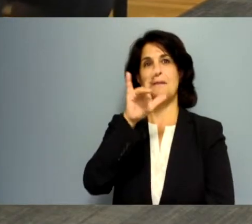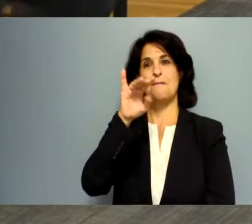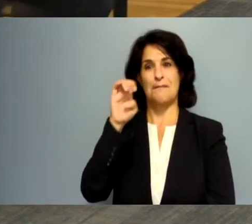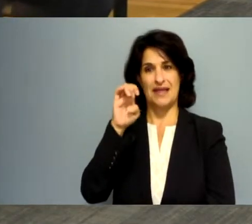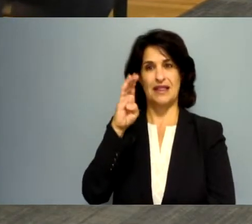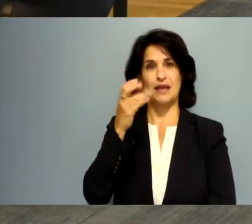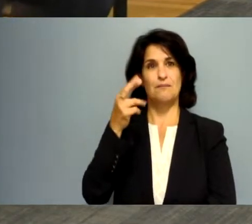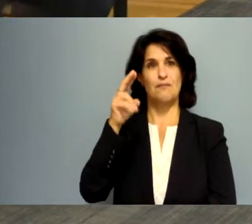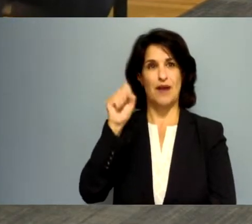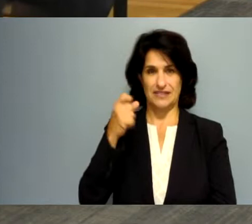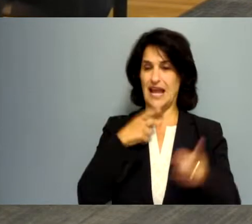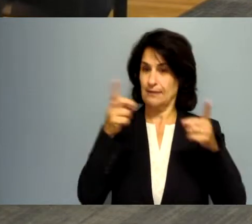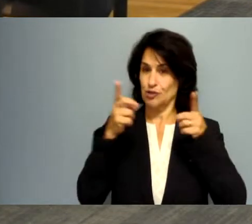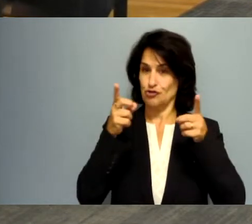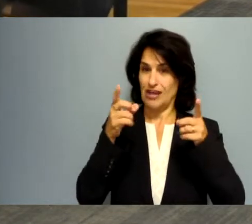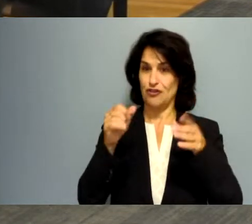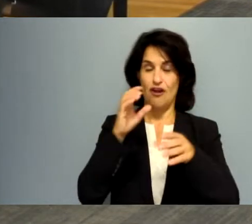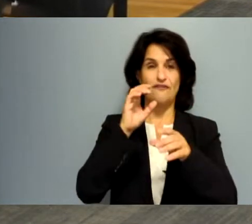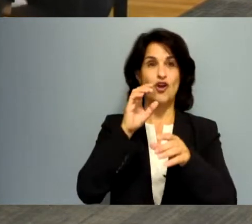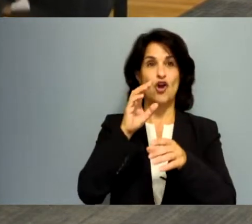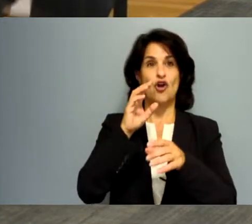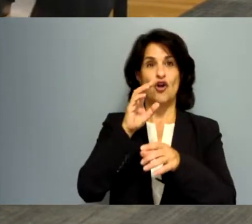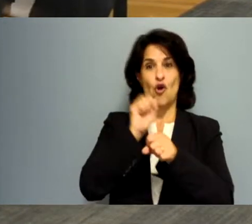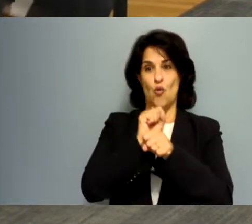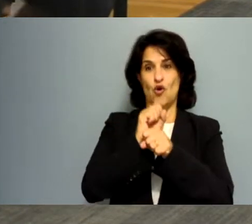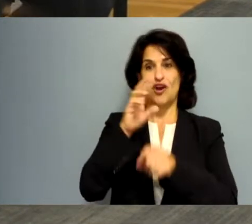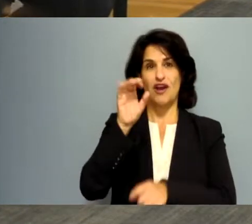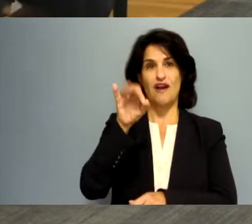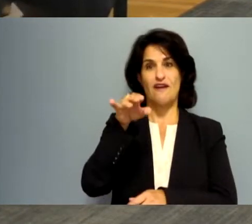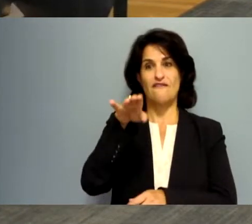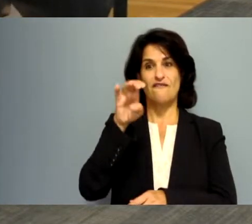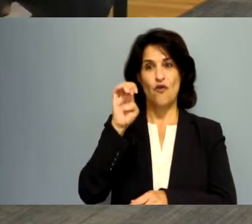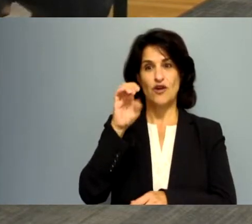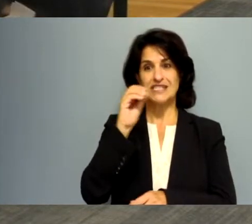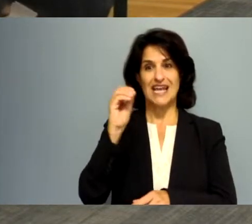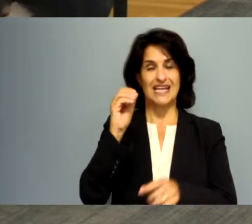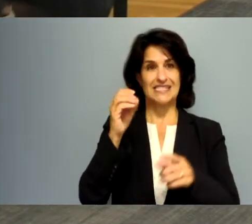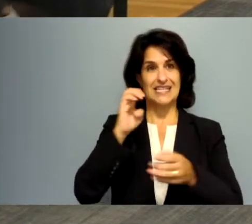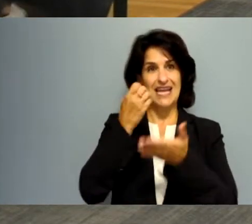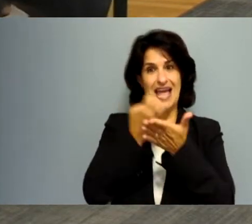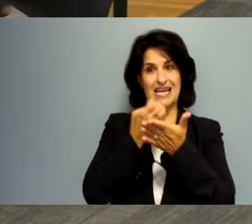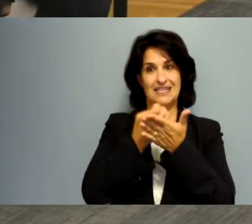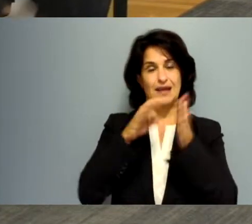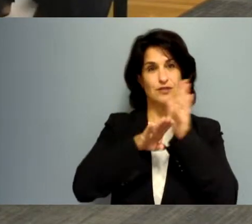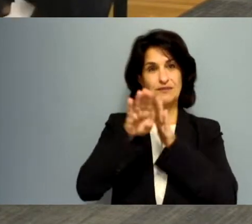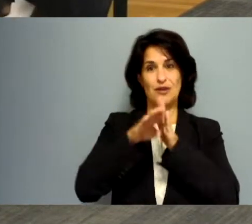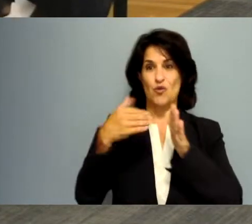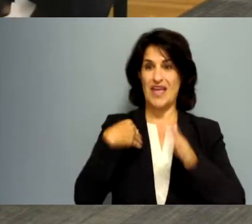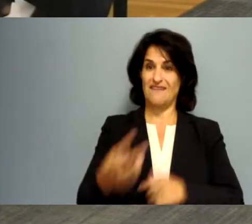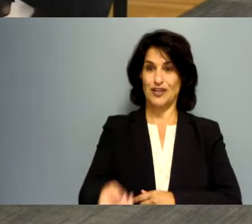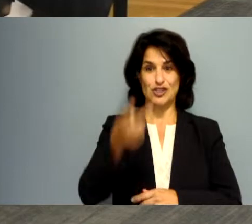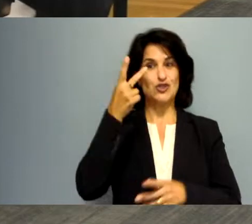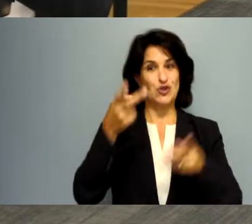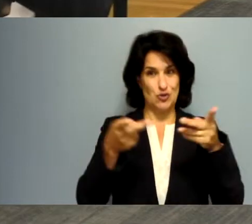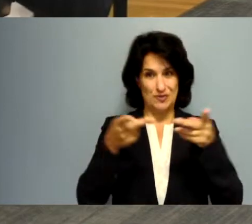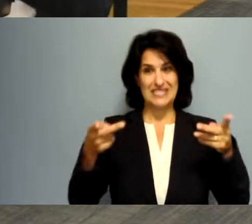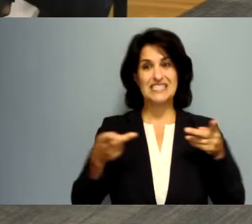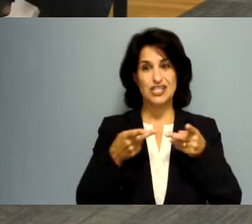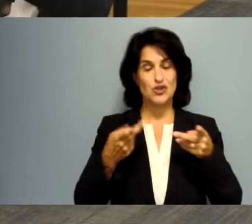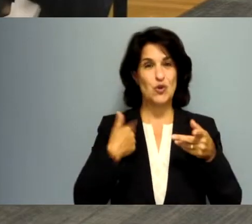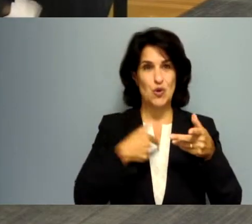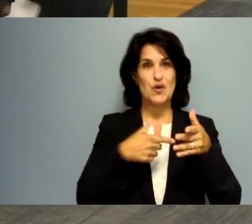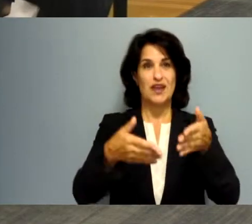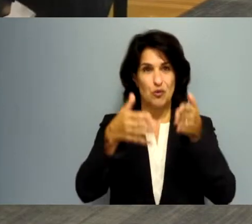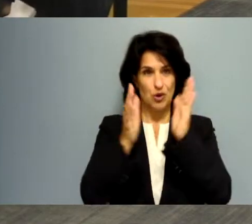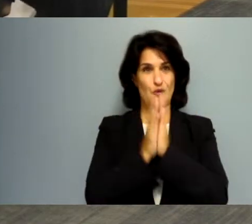of Workforce and Economic Development. And this morning, we have two positions that we are requesting Salary